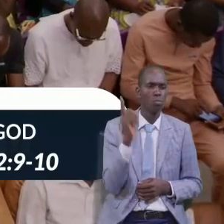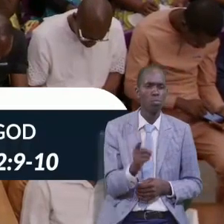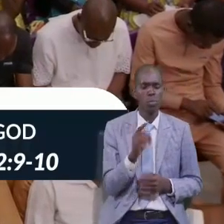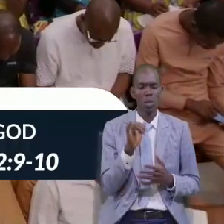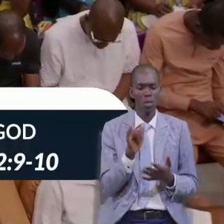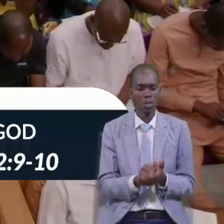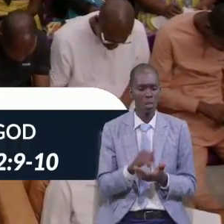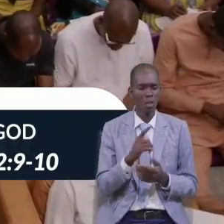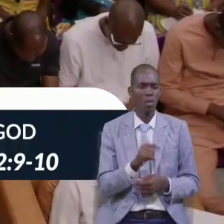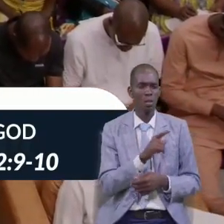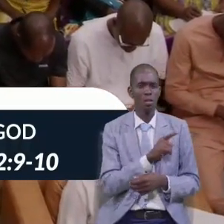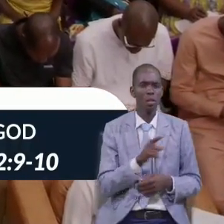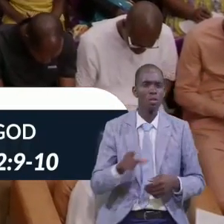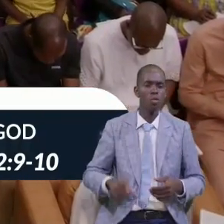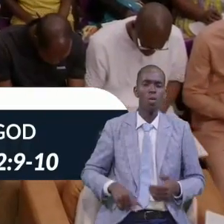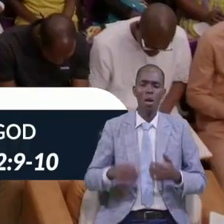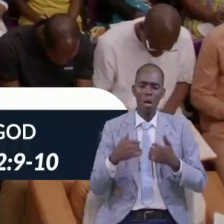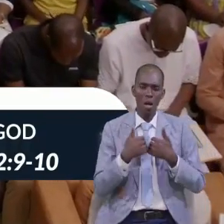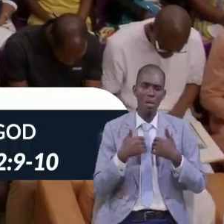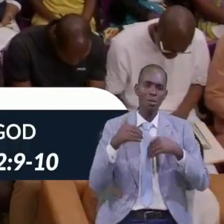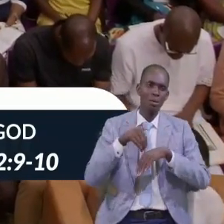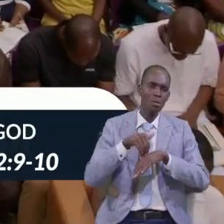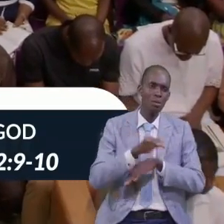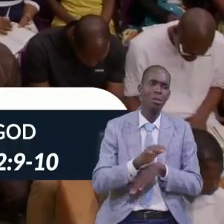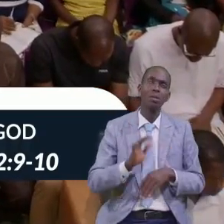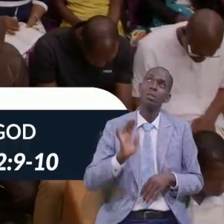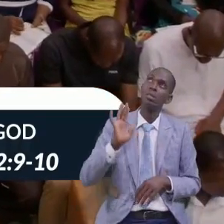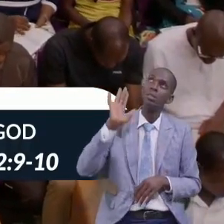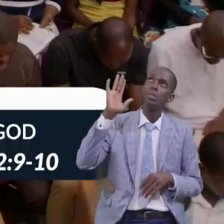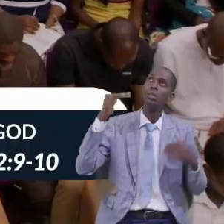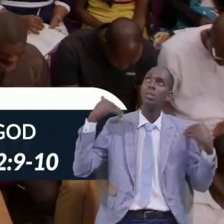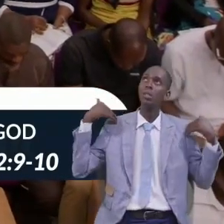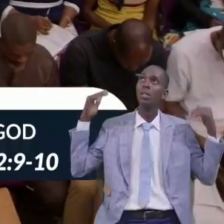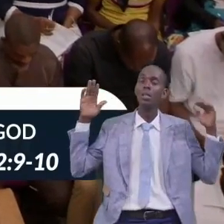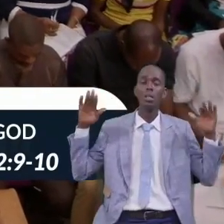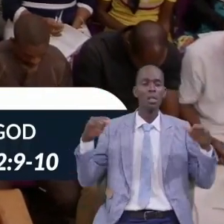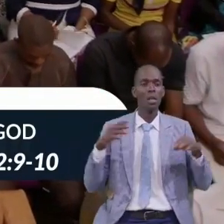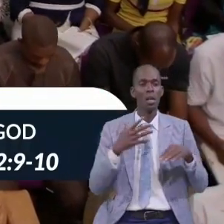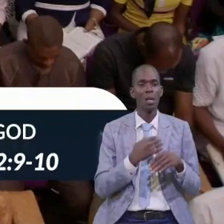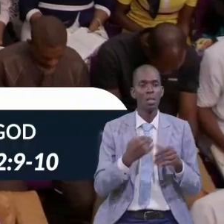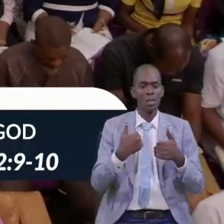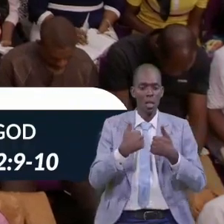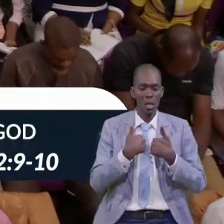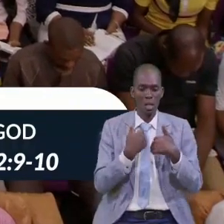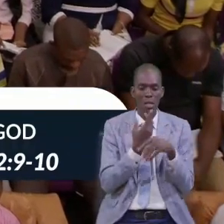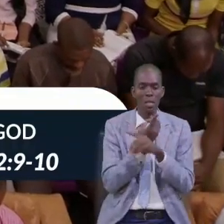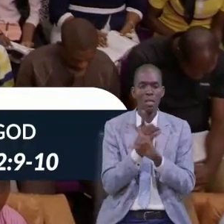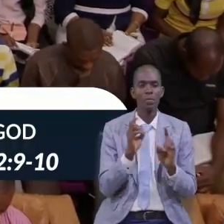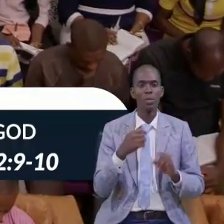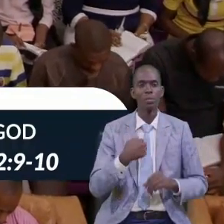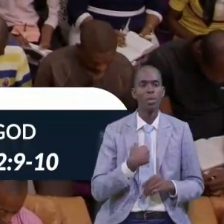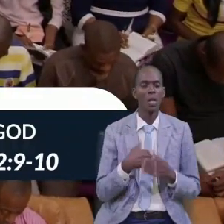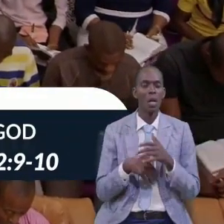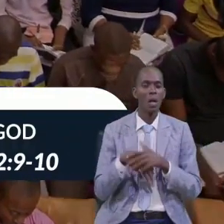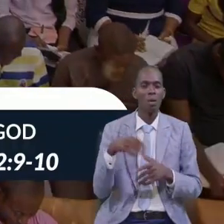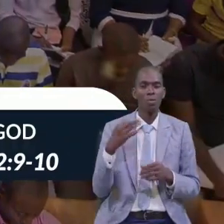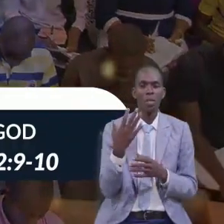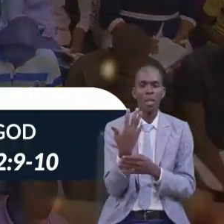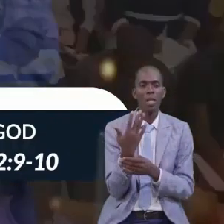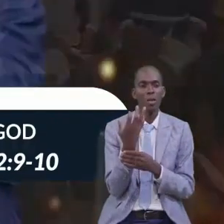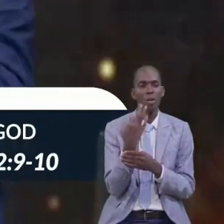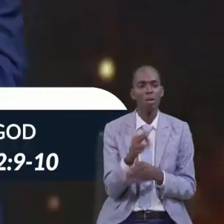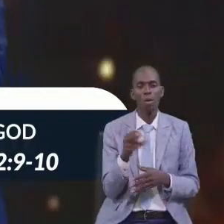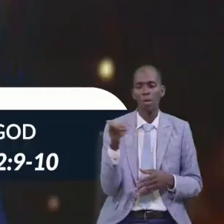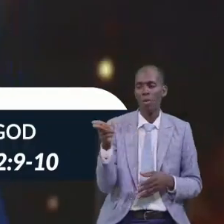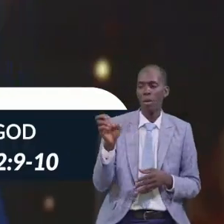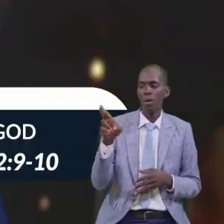the Lord has sent his angel and has delivered me out of the hand of